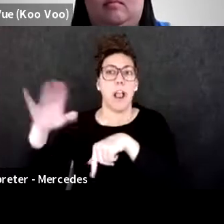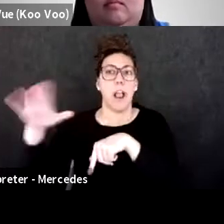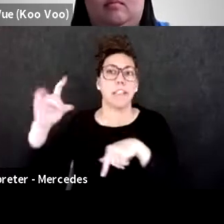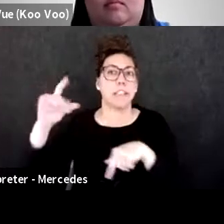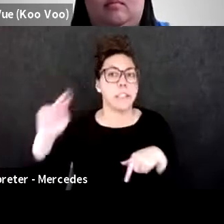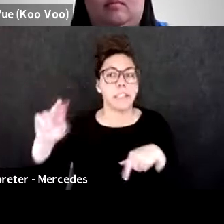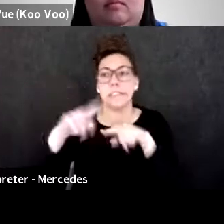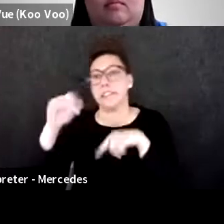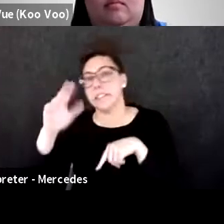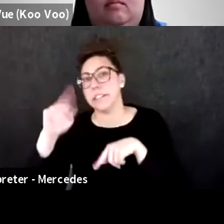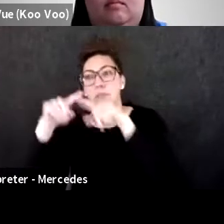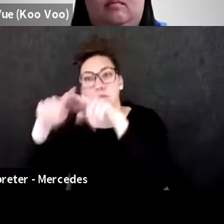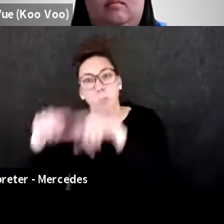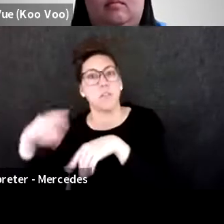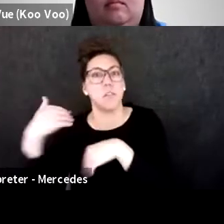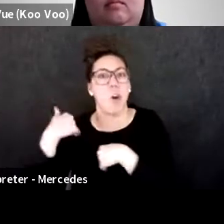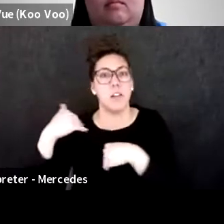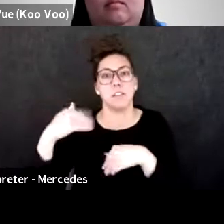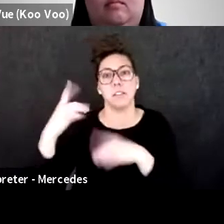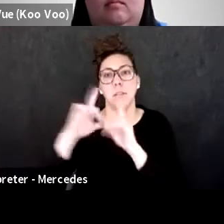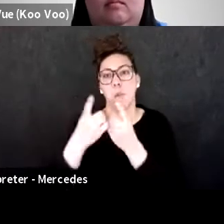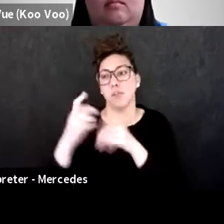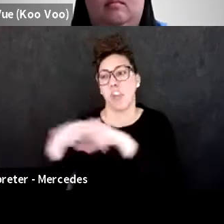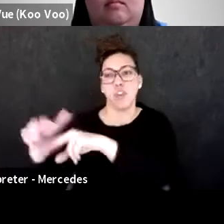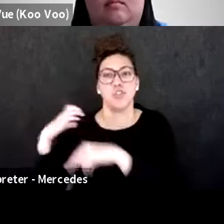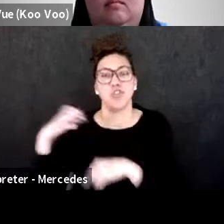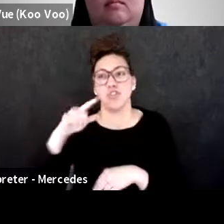So everybody has to be held accountable to improving